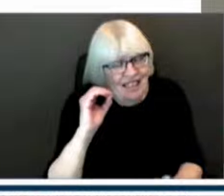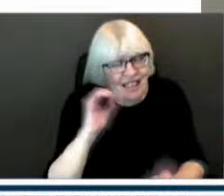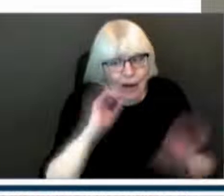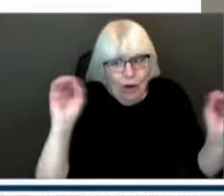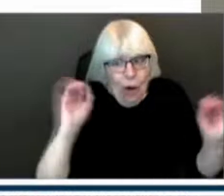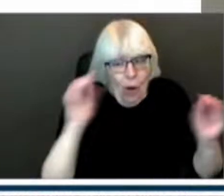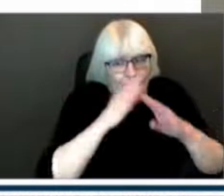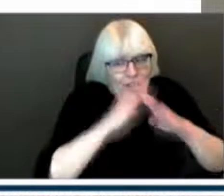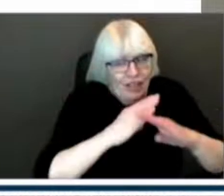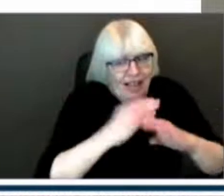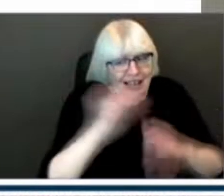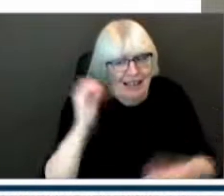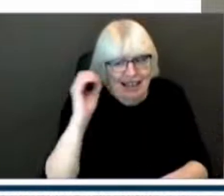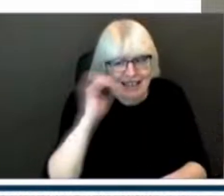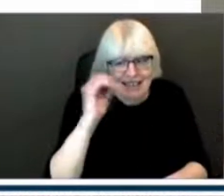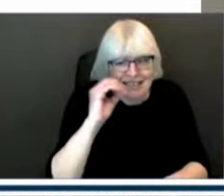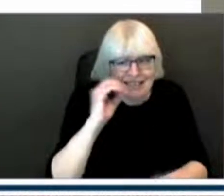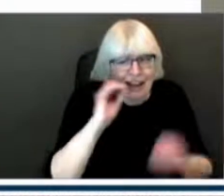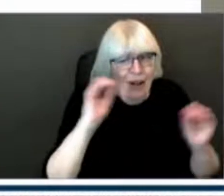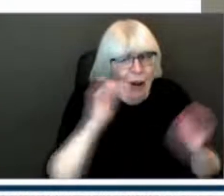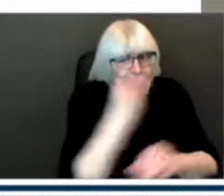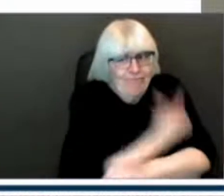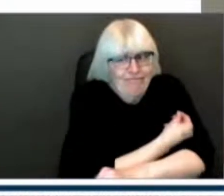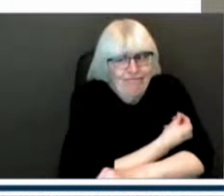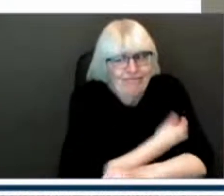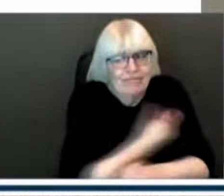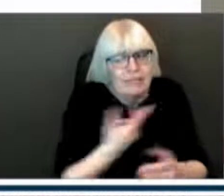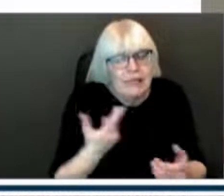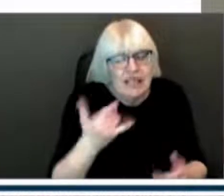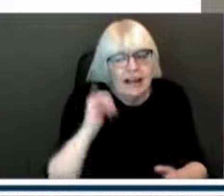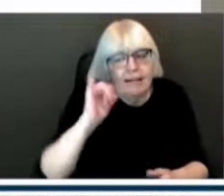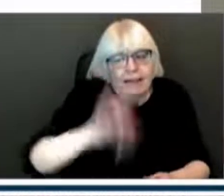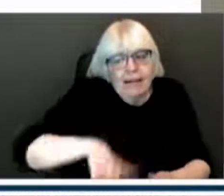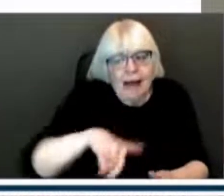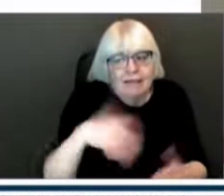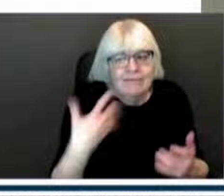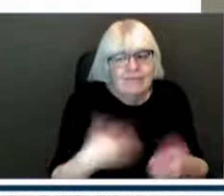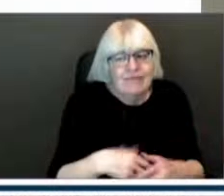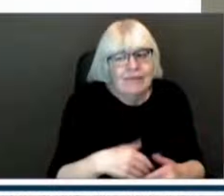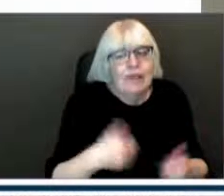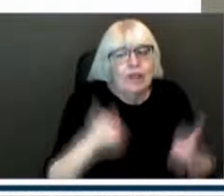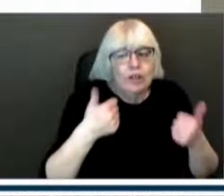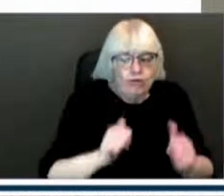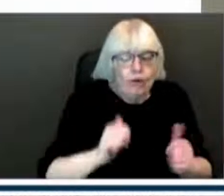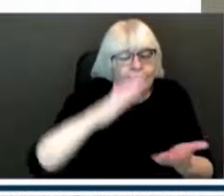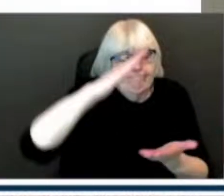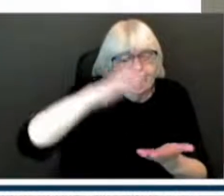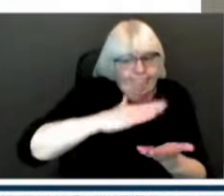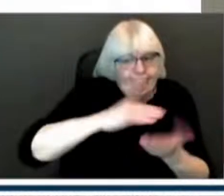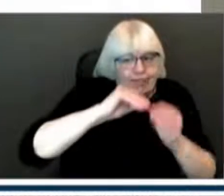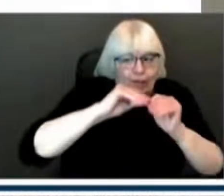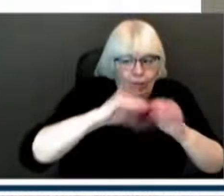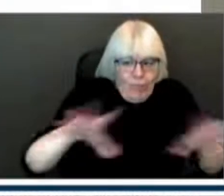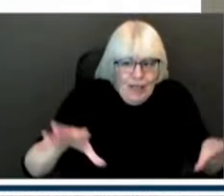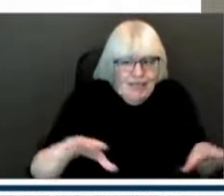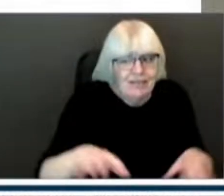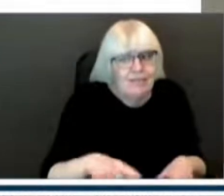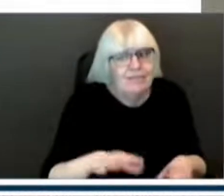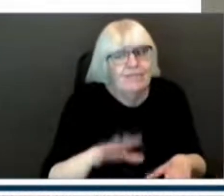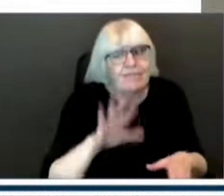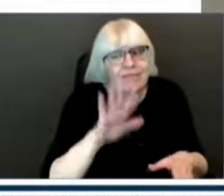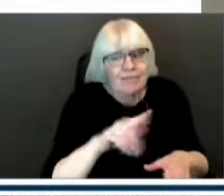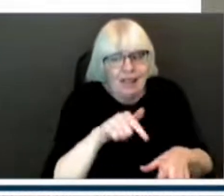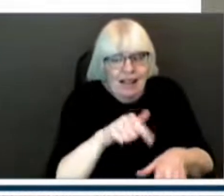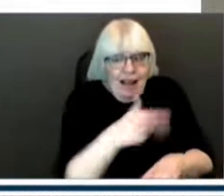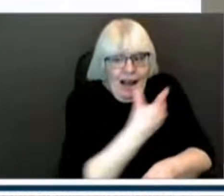it does contribute to decreasing spread. But even more importantly, we know that vaccination, people who are